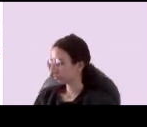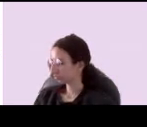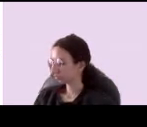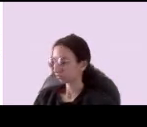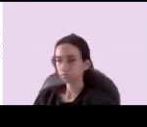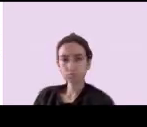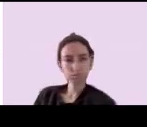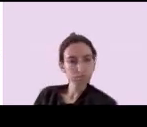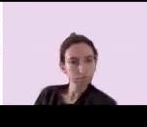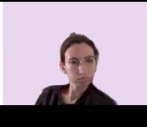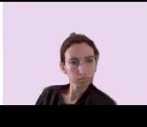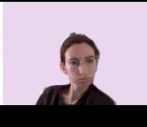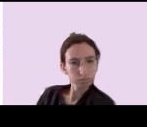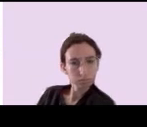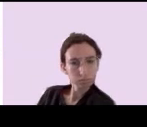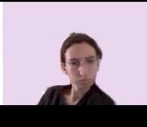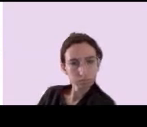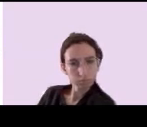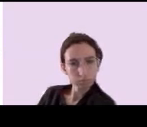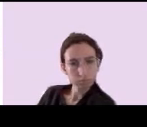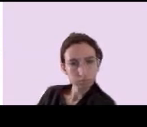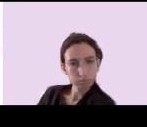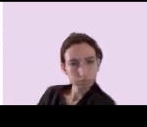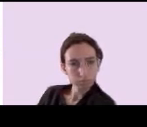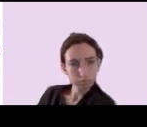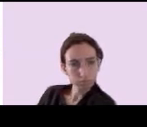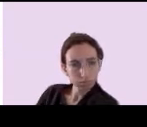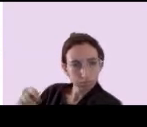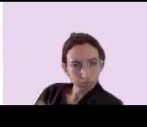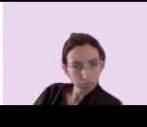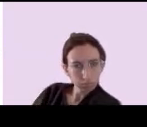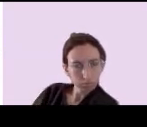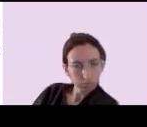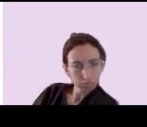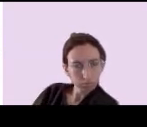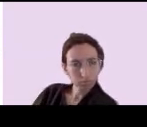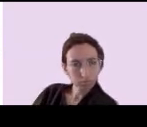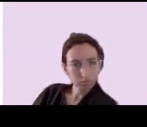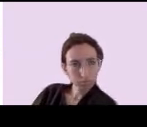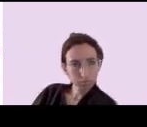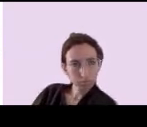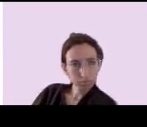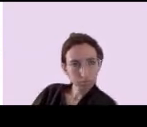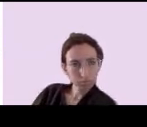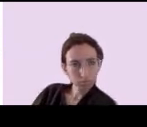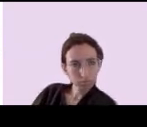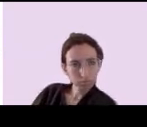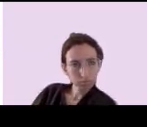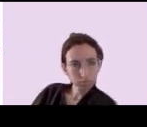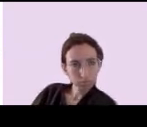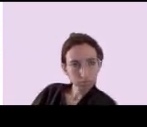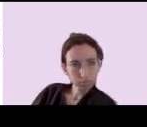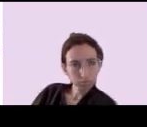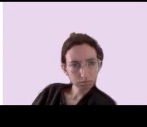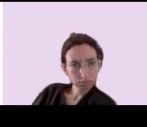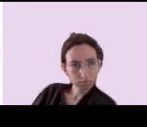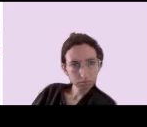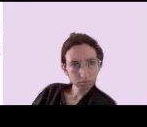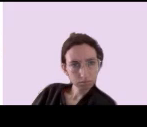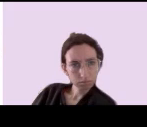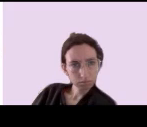time. So at a certain time, you have a emission of this electron coming